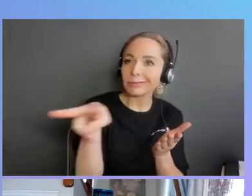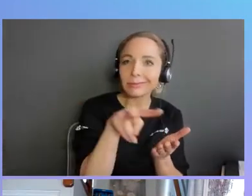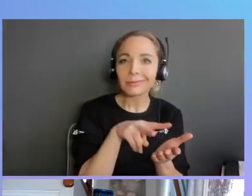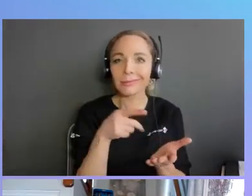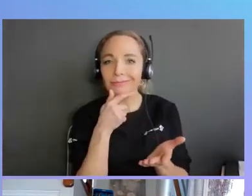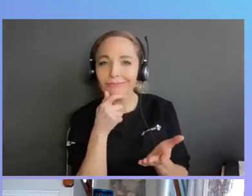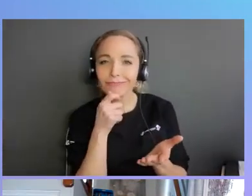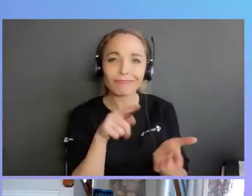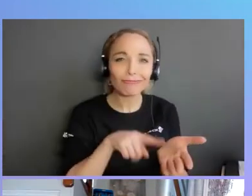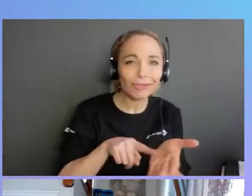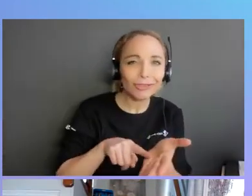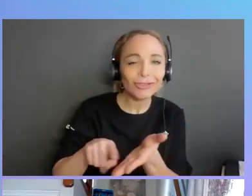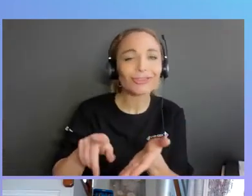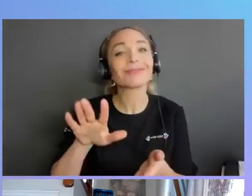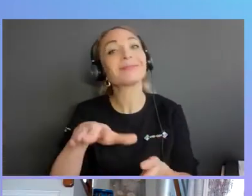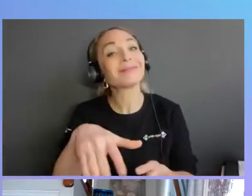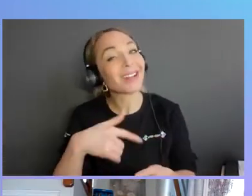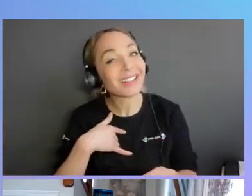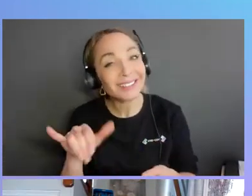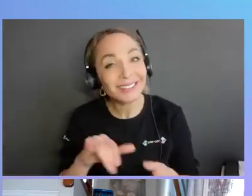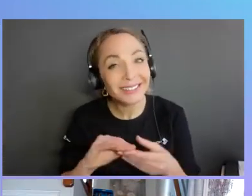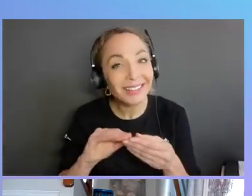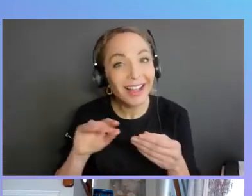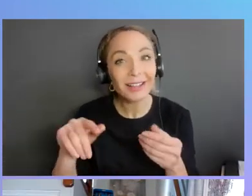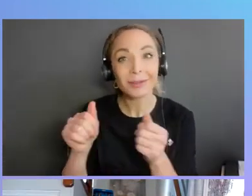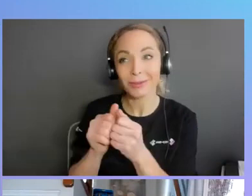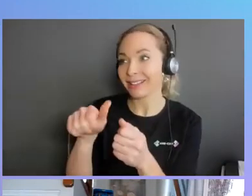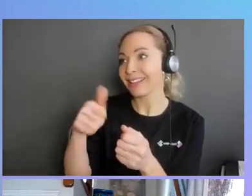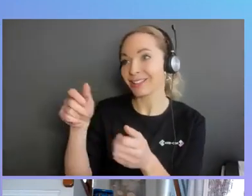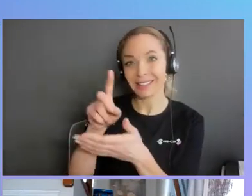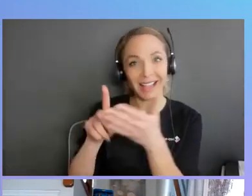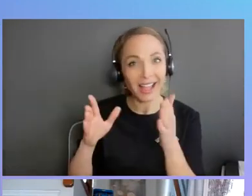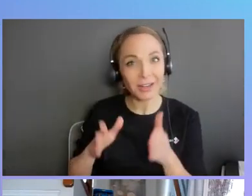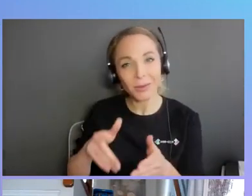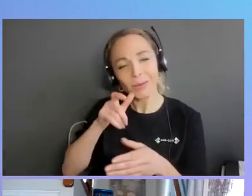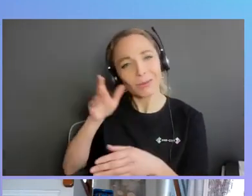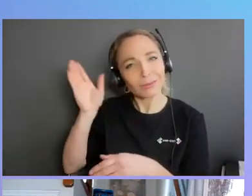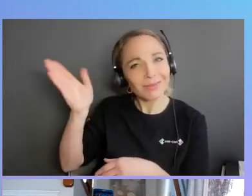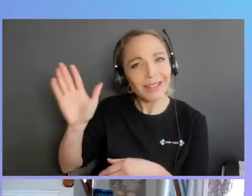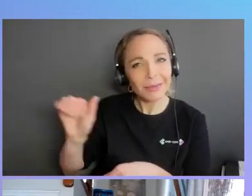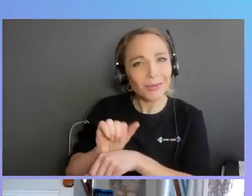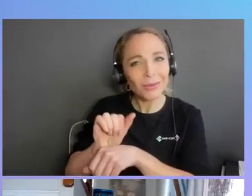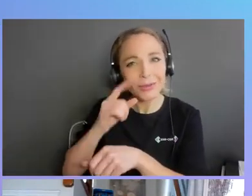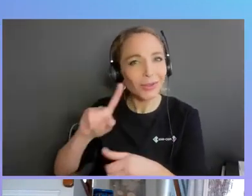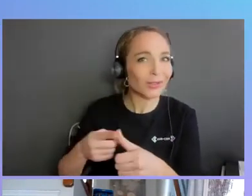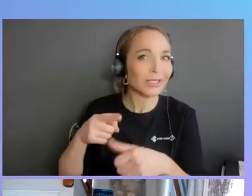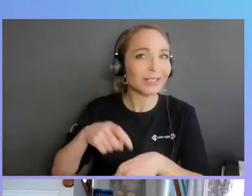especially designers who were presenting their work for the first time, and they found that it took a lot of the pressure off.